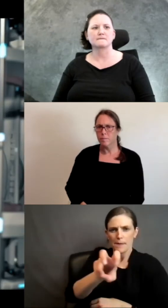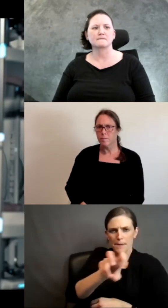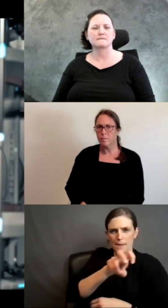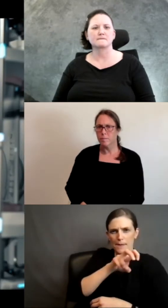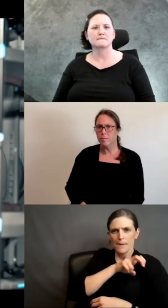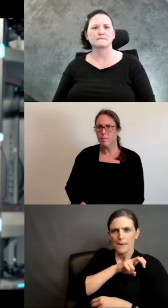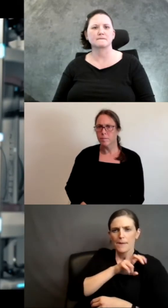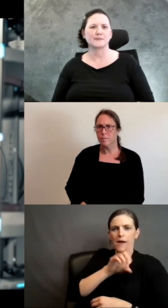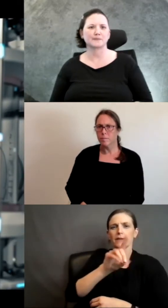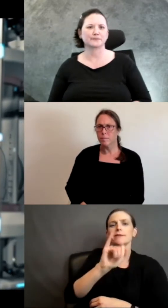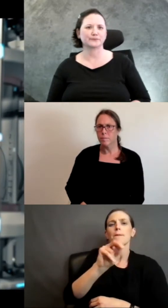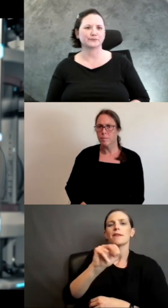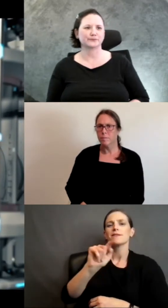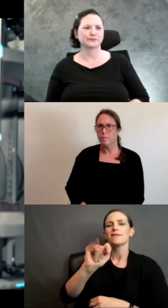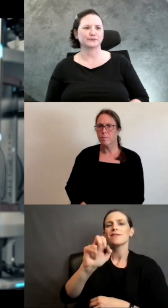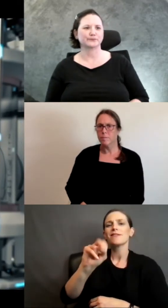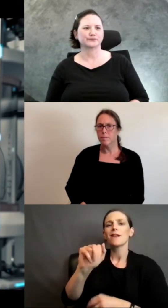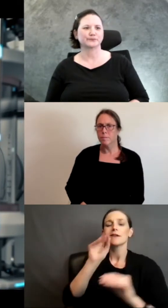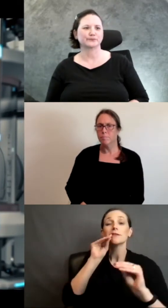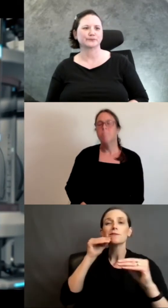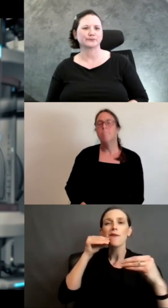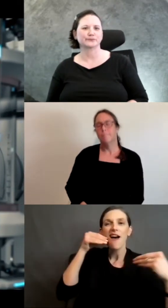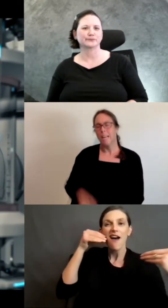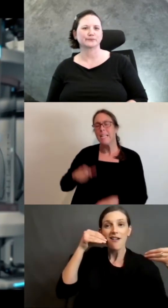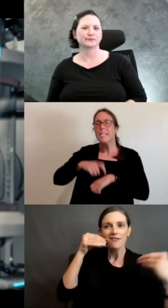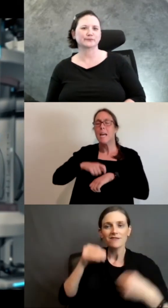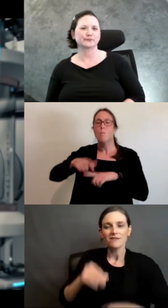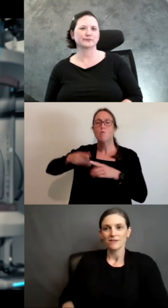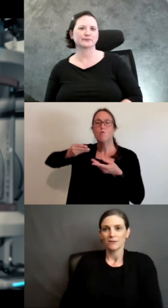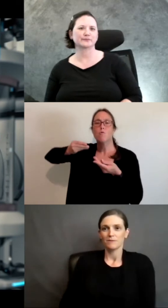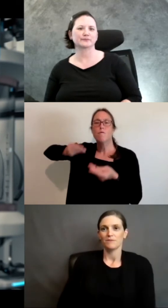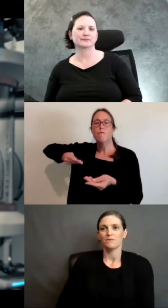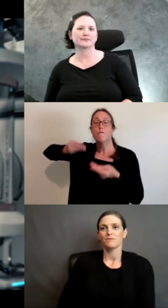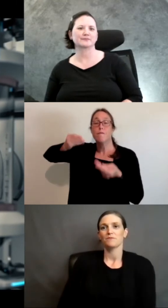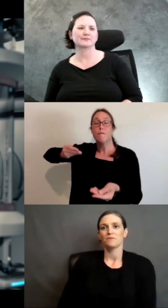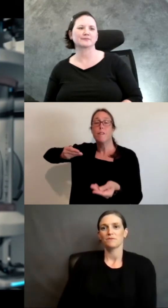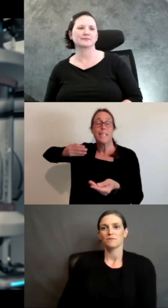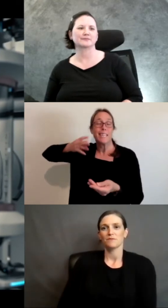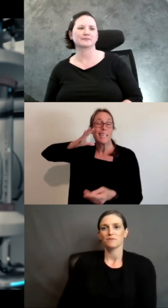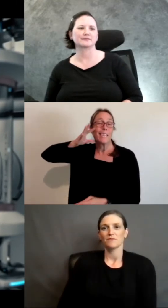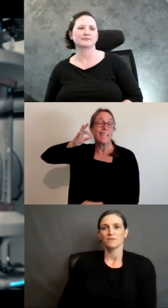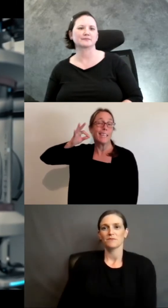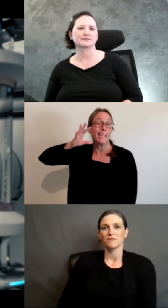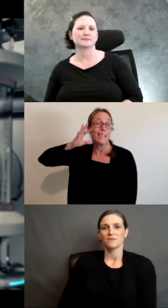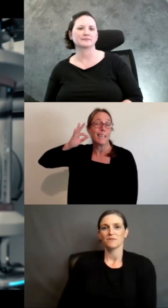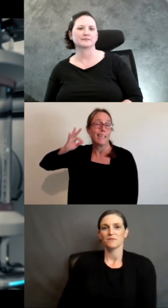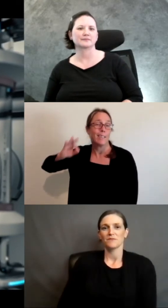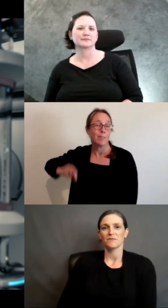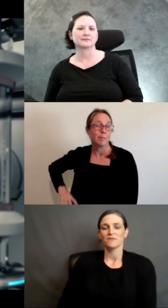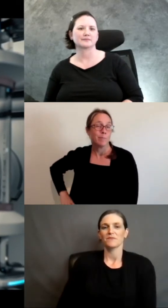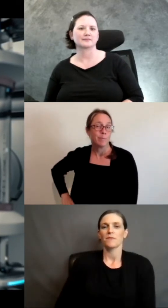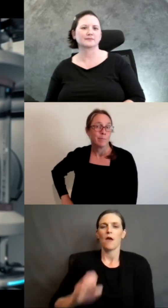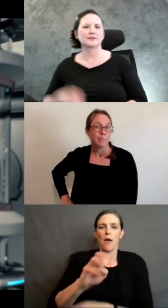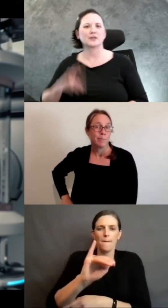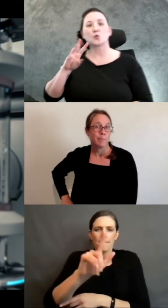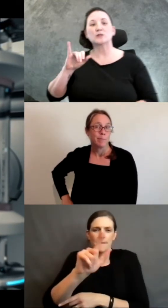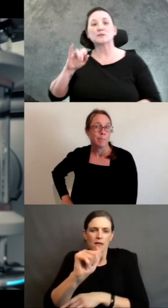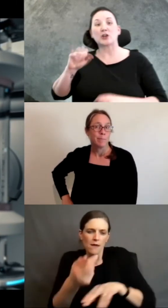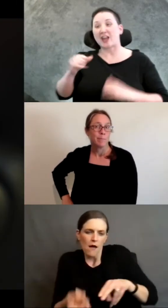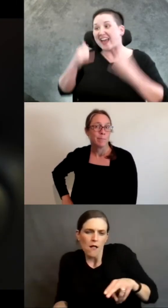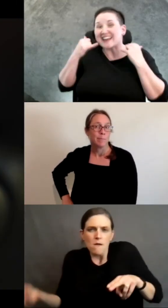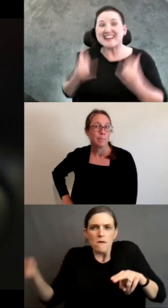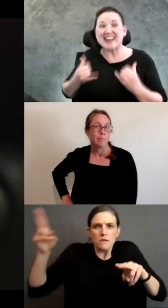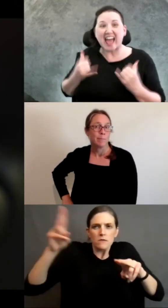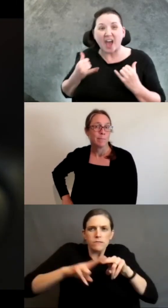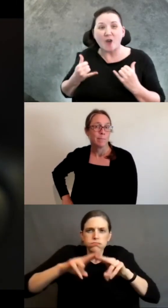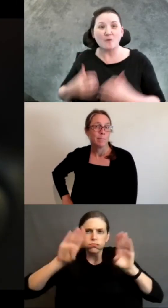Diamantina smiles. Let's go feed kids. Now, Amelia. Amelia increases her focus.